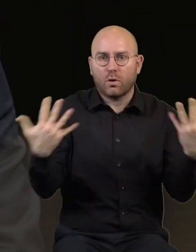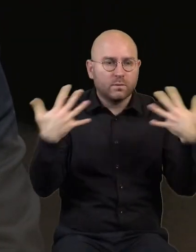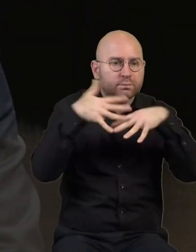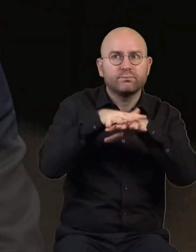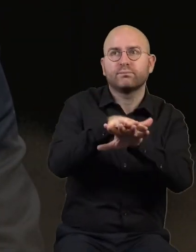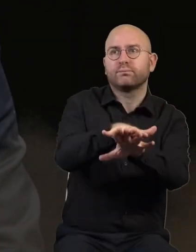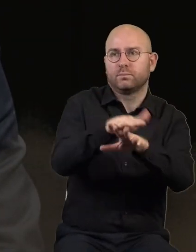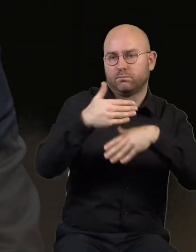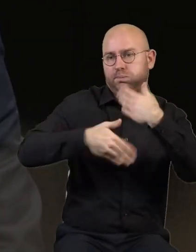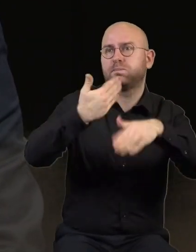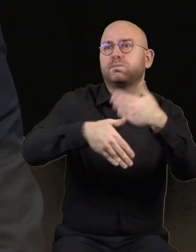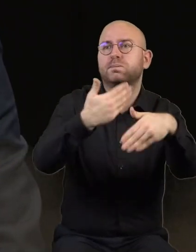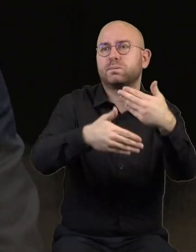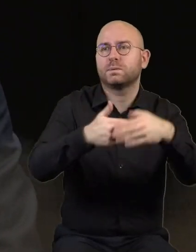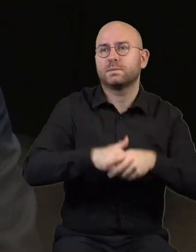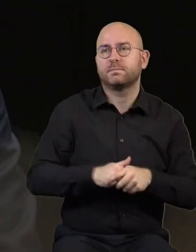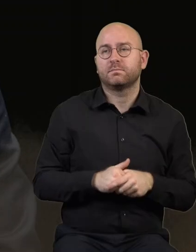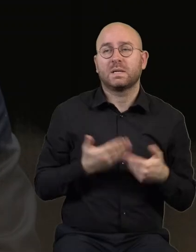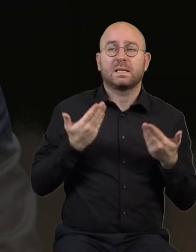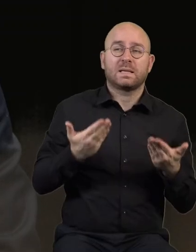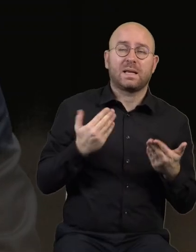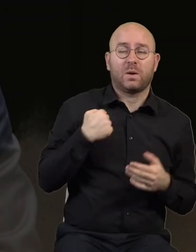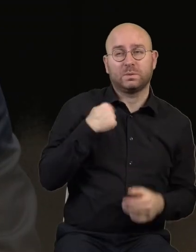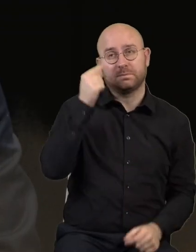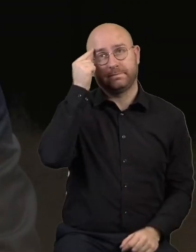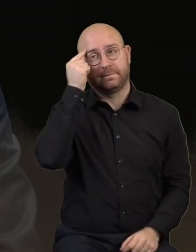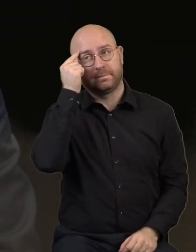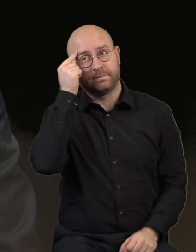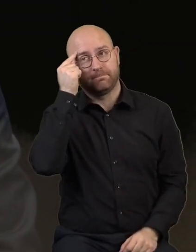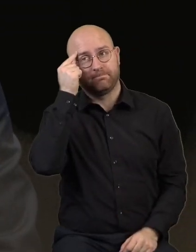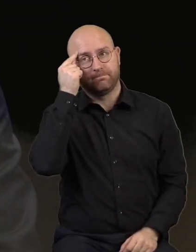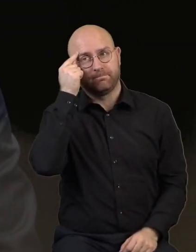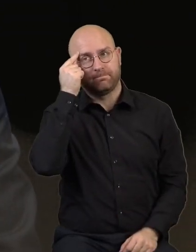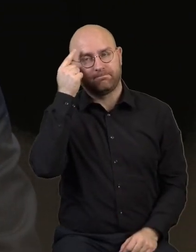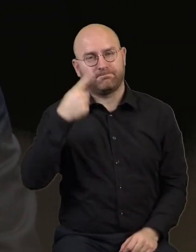certain extent, we need to rediscover this word integrated